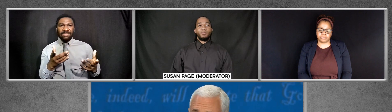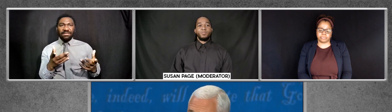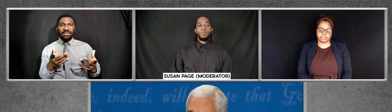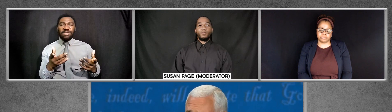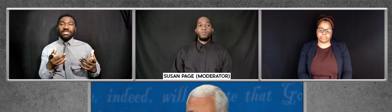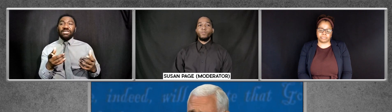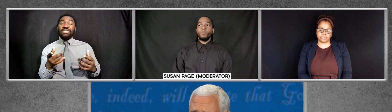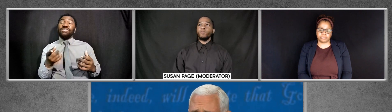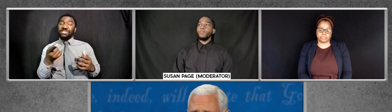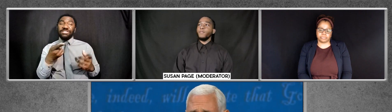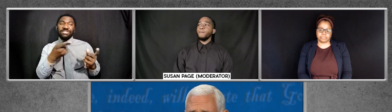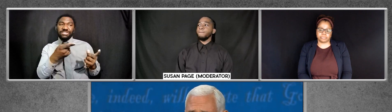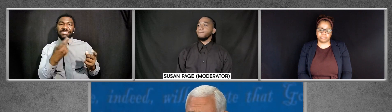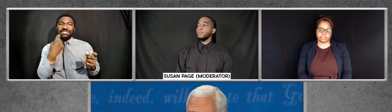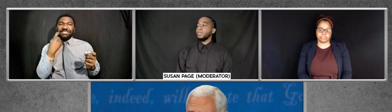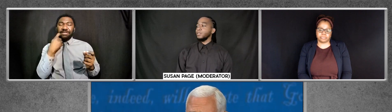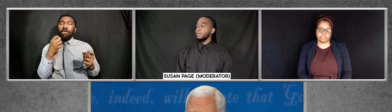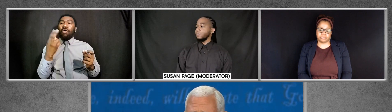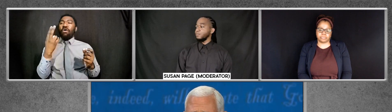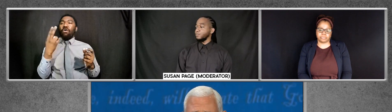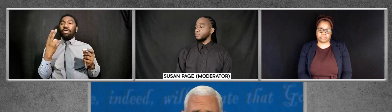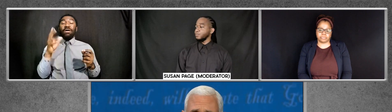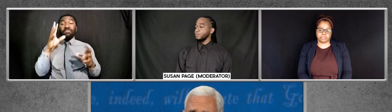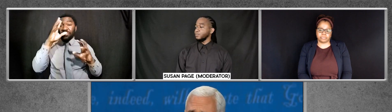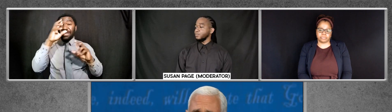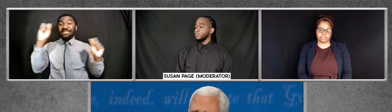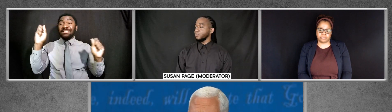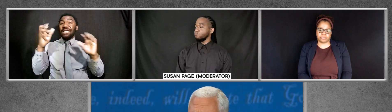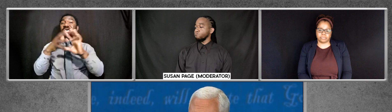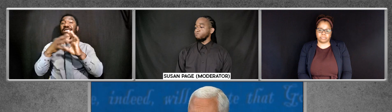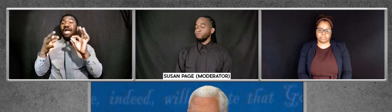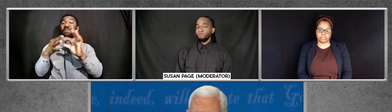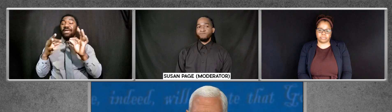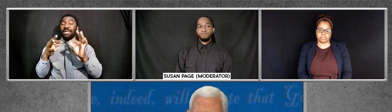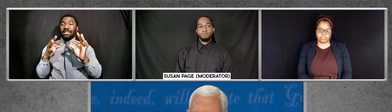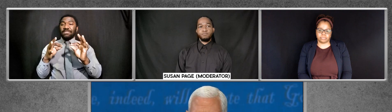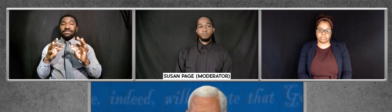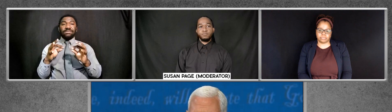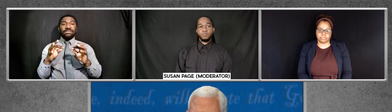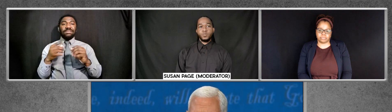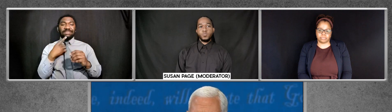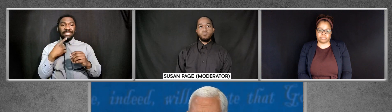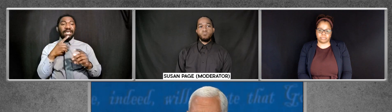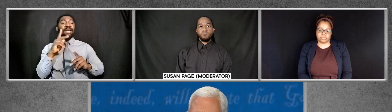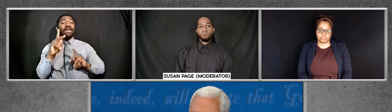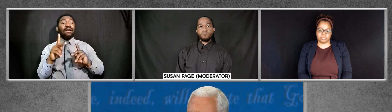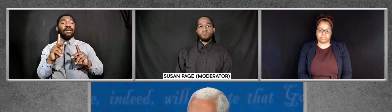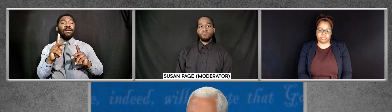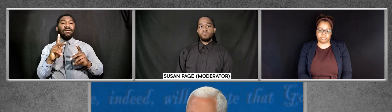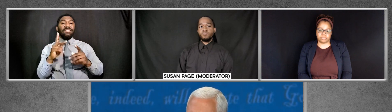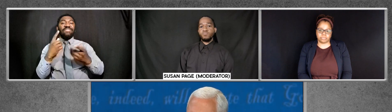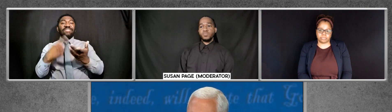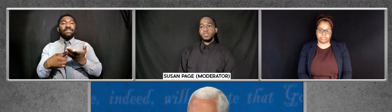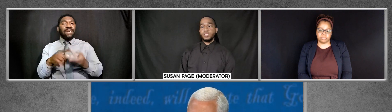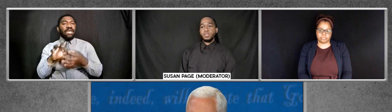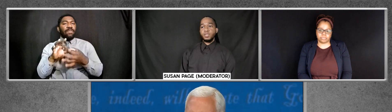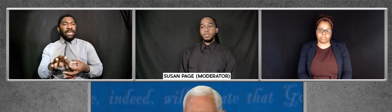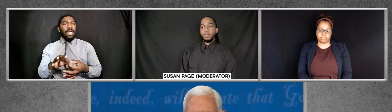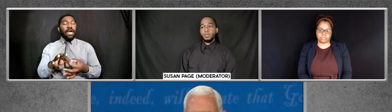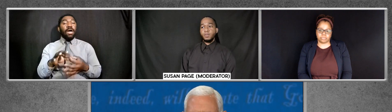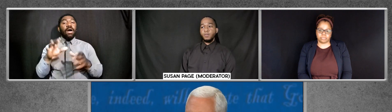conveniently omitted, after the president made comments about people on either side of the debate over monuments, he condemned